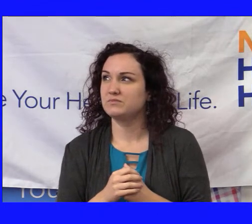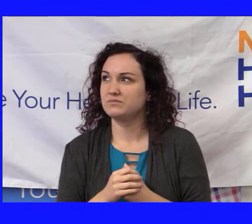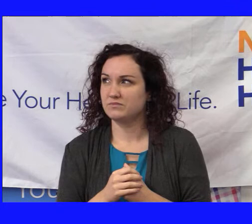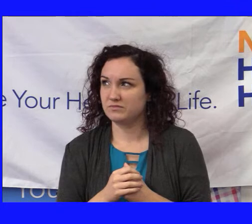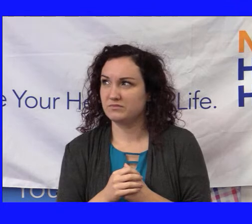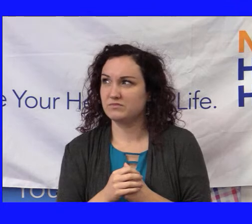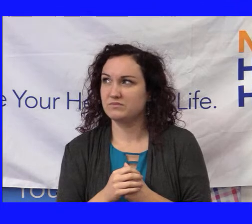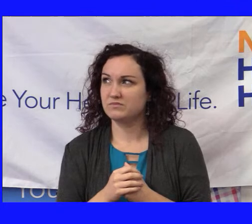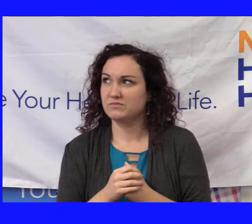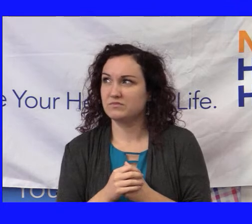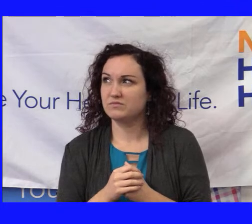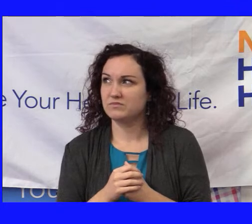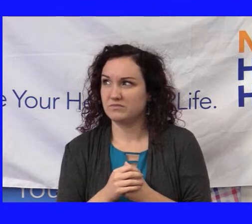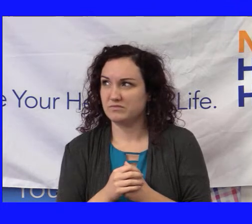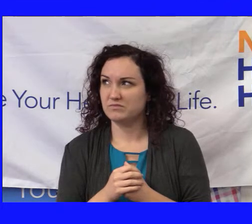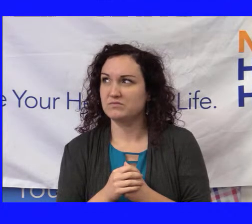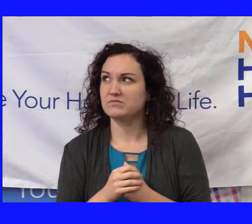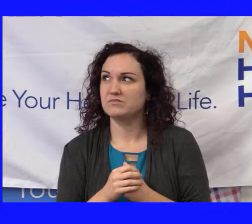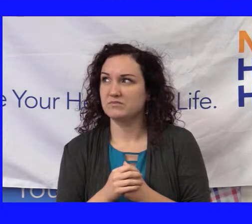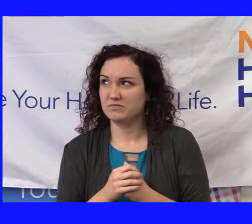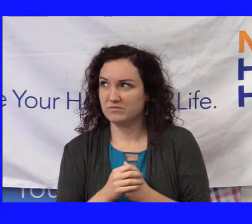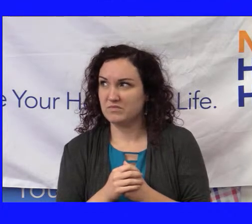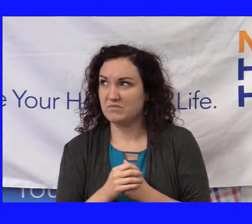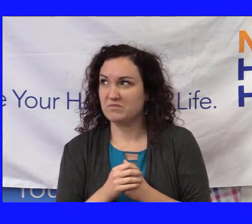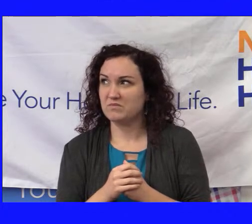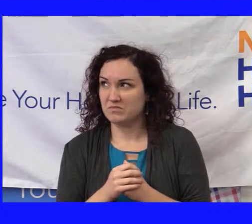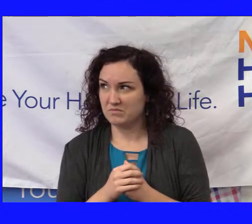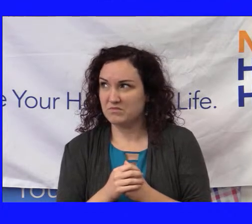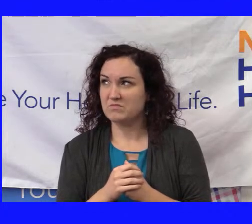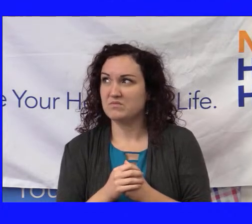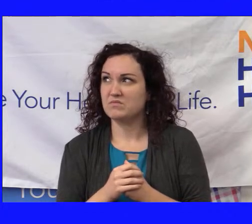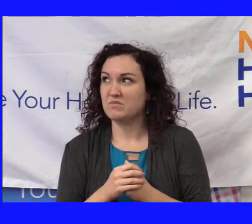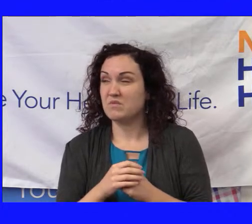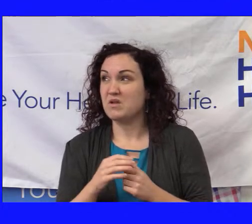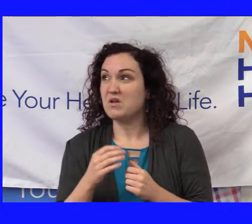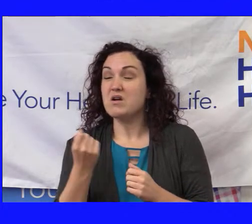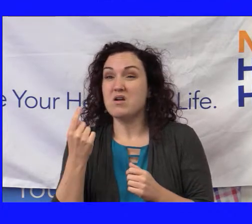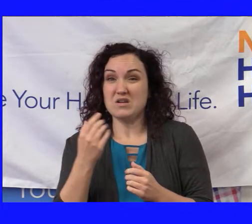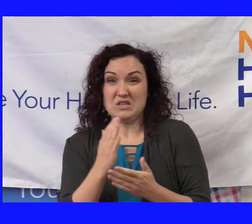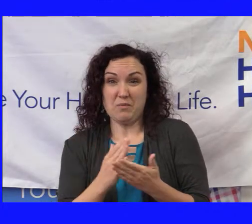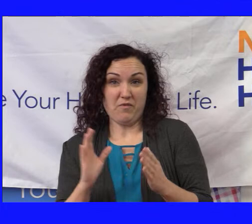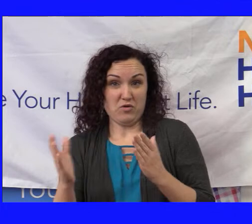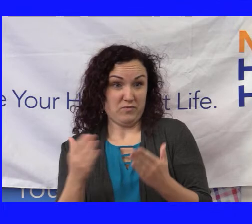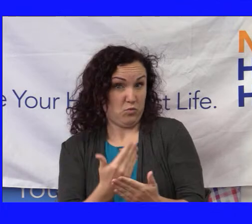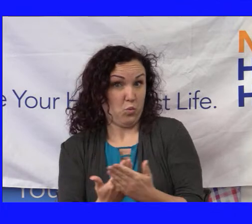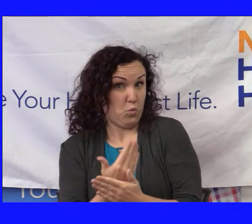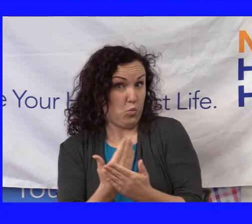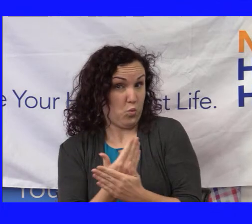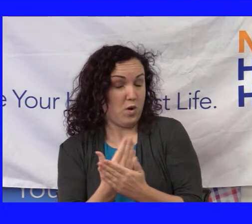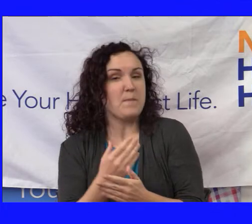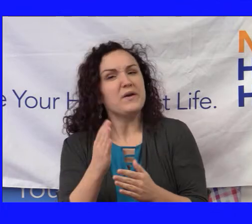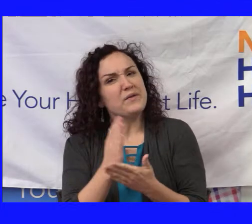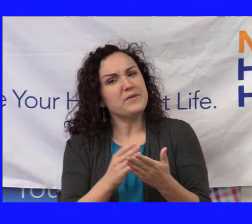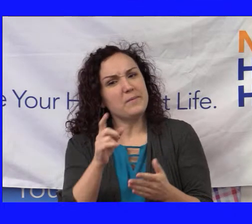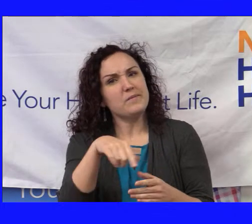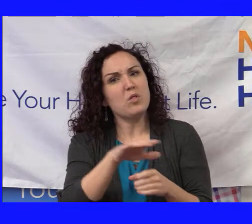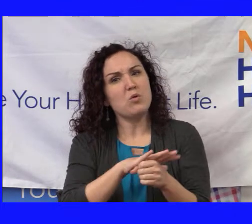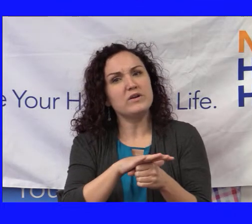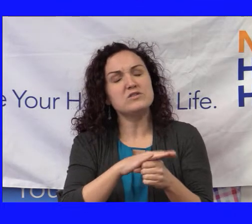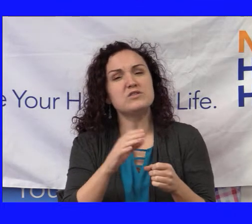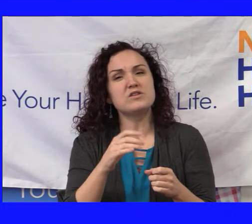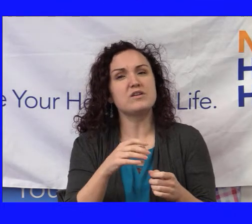of the survey, some report that their clinical space is excellent and new, but most of the facilities have identified that there has been